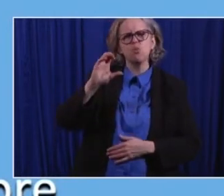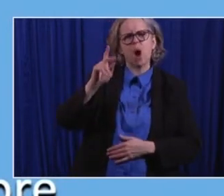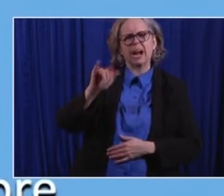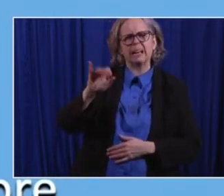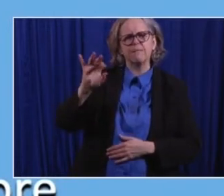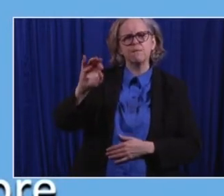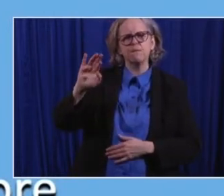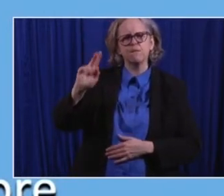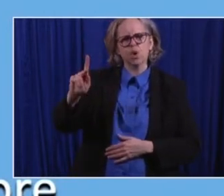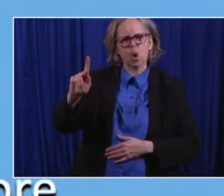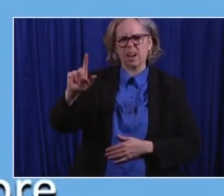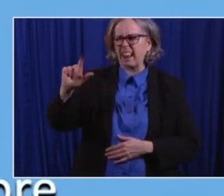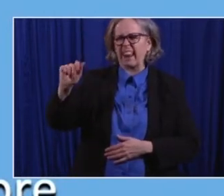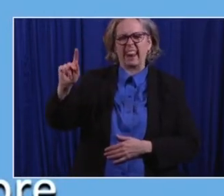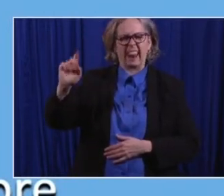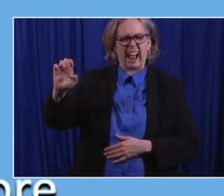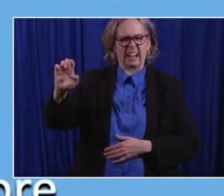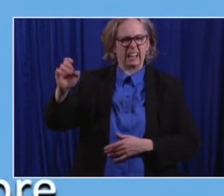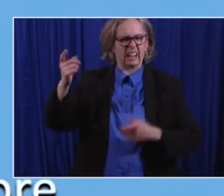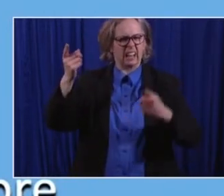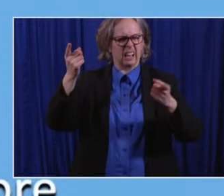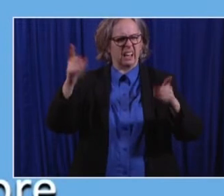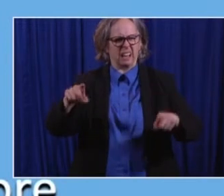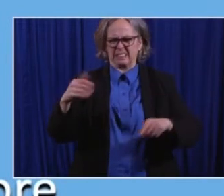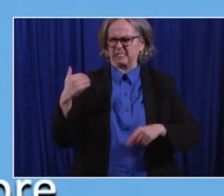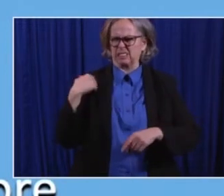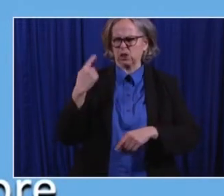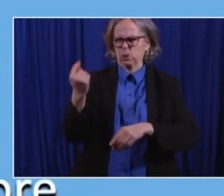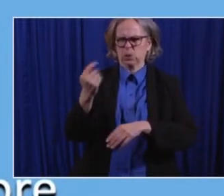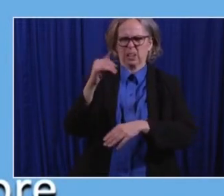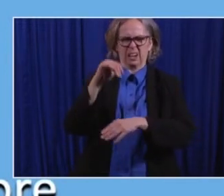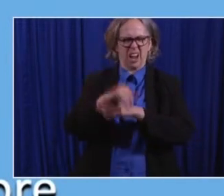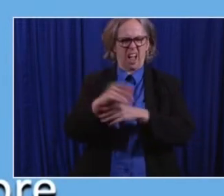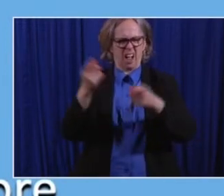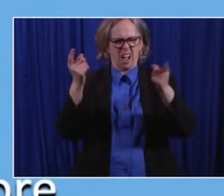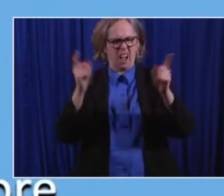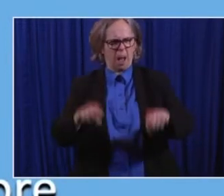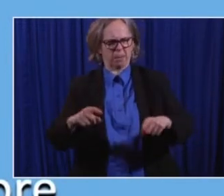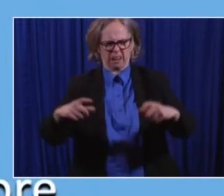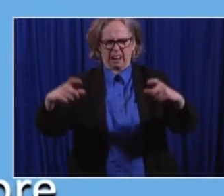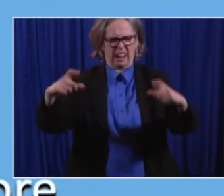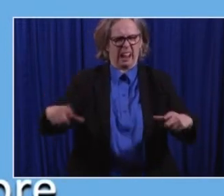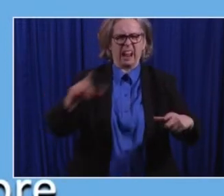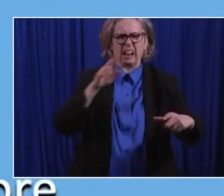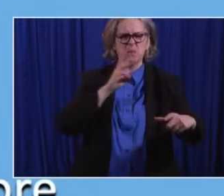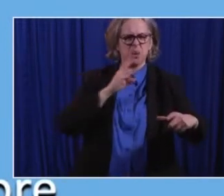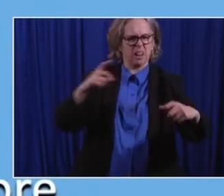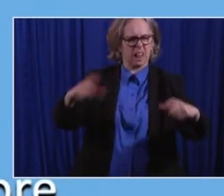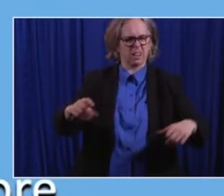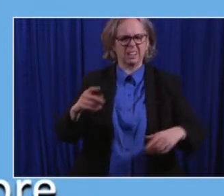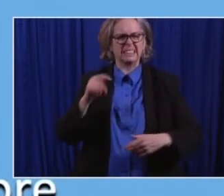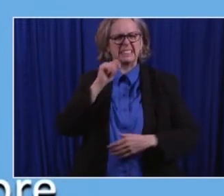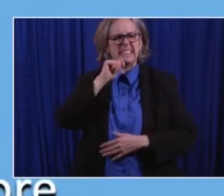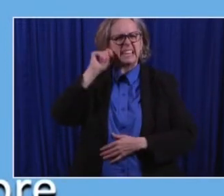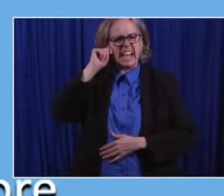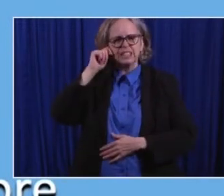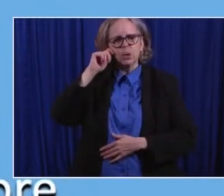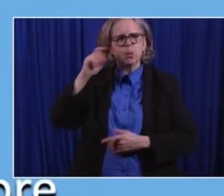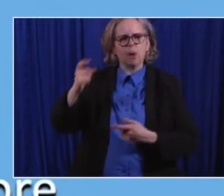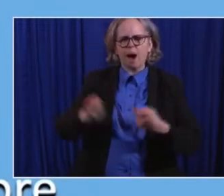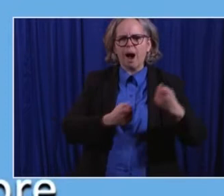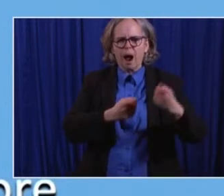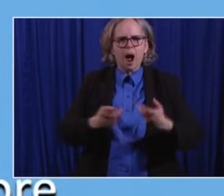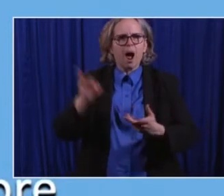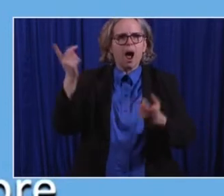two teenagers fell through the ice. A 13-year-old boy made out of the water,